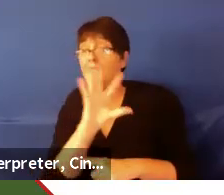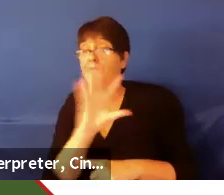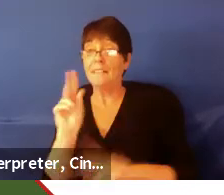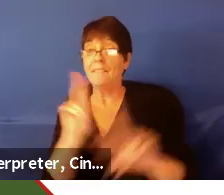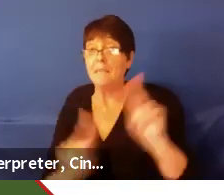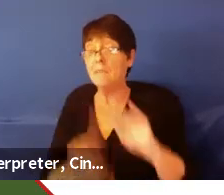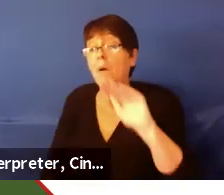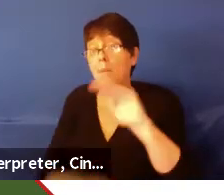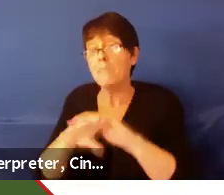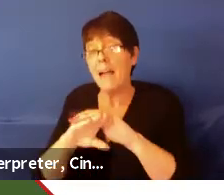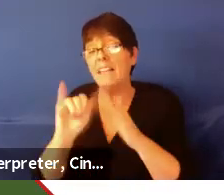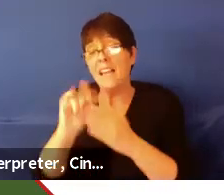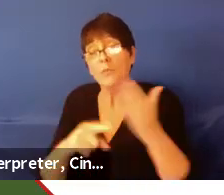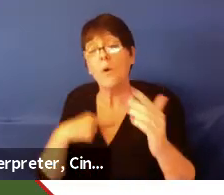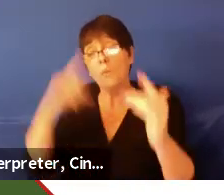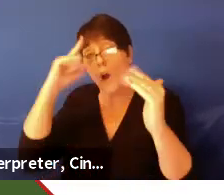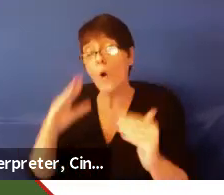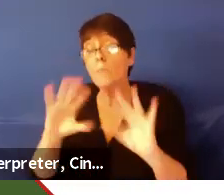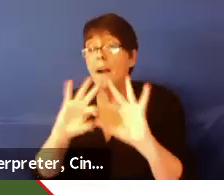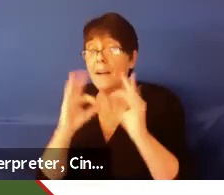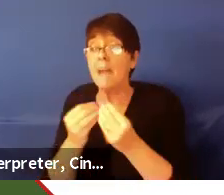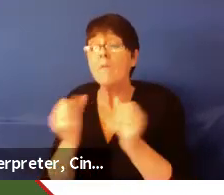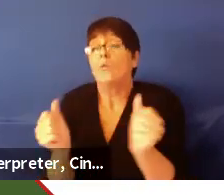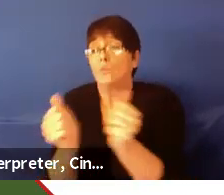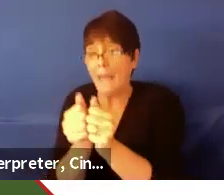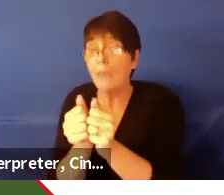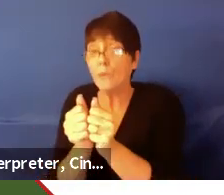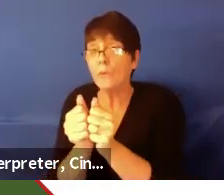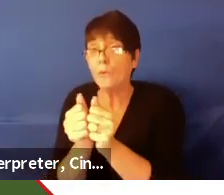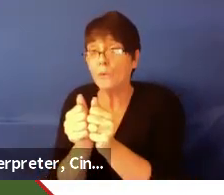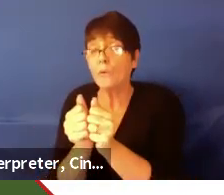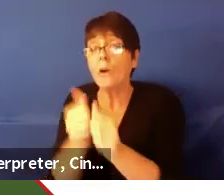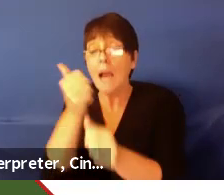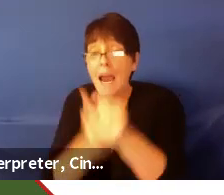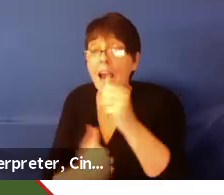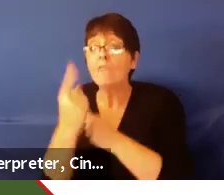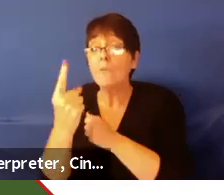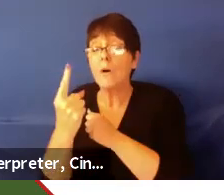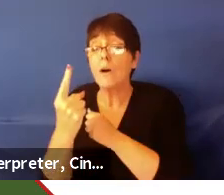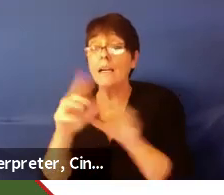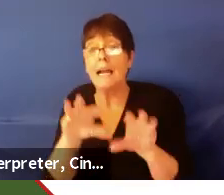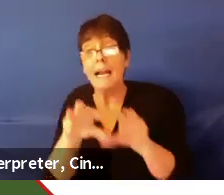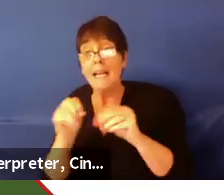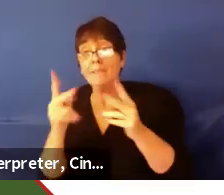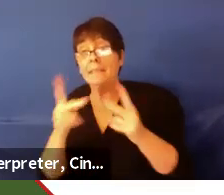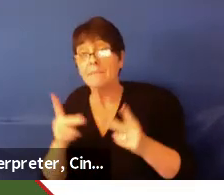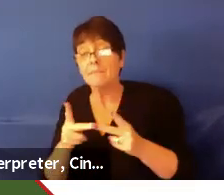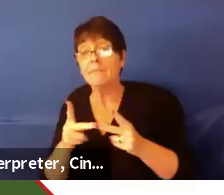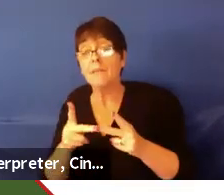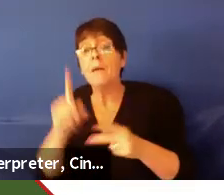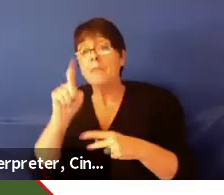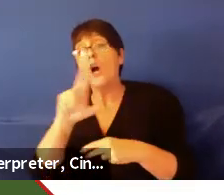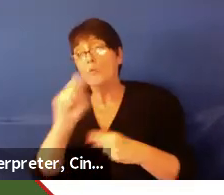maximum. Families certainly can be together. Everyone leaving the facility must be